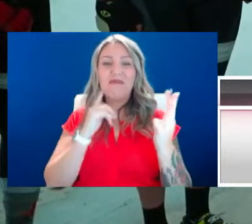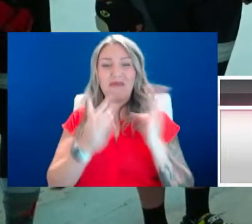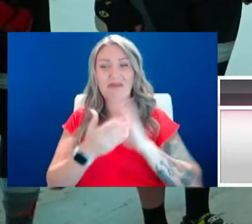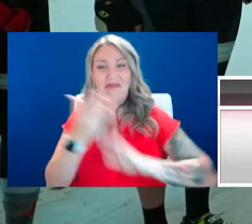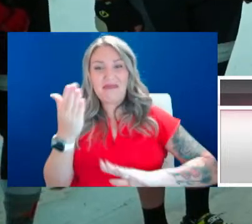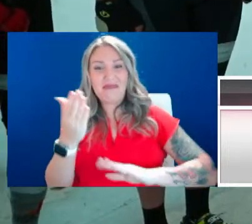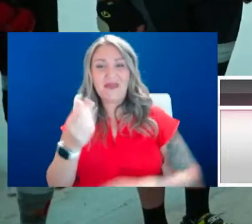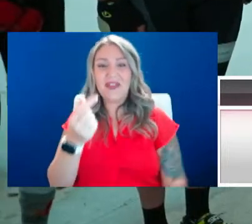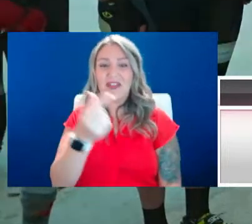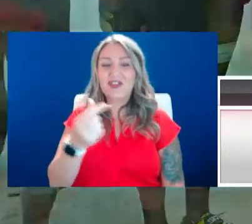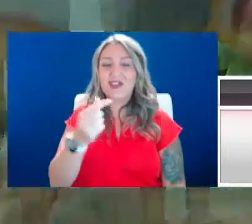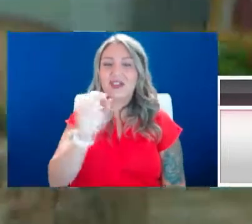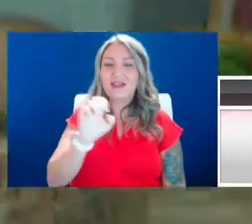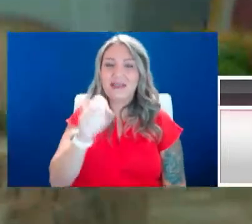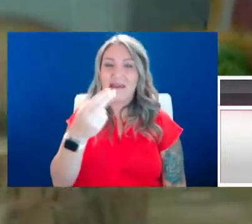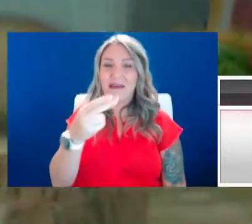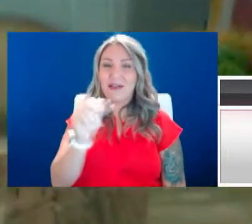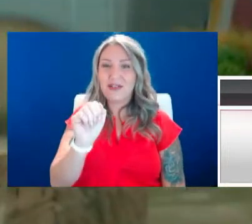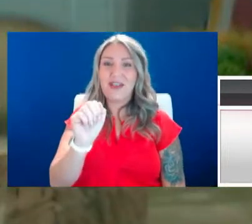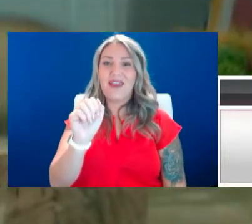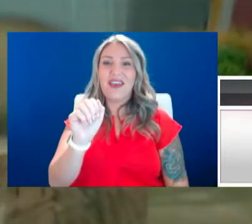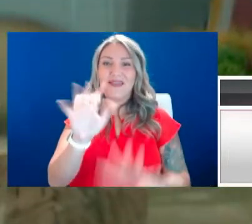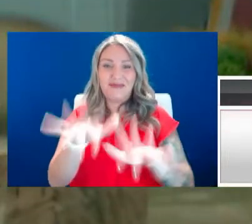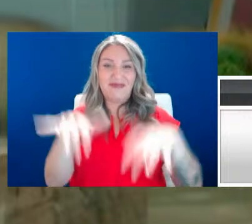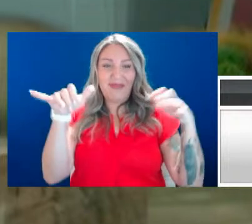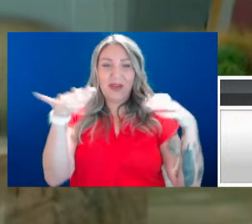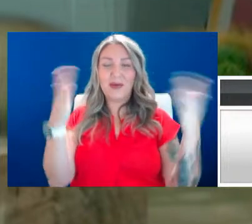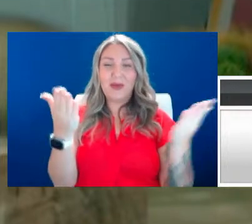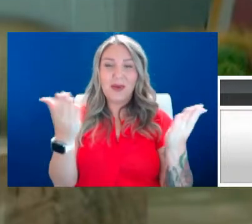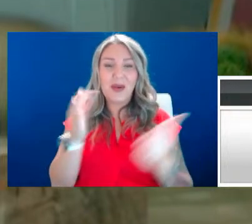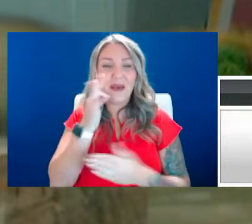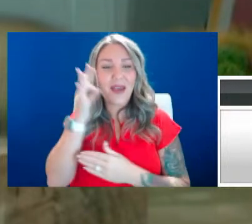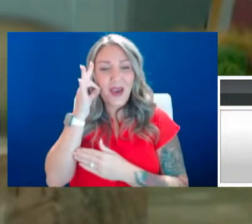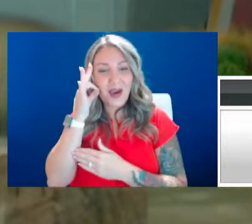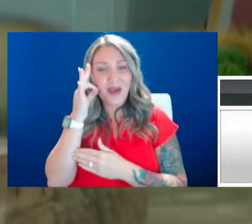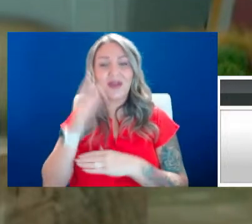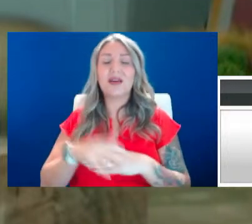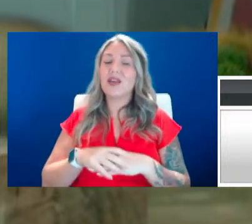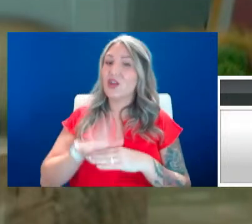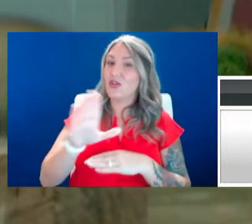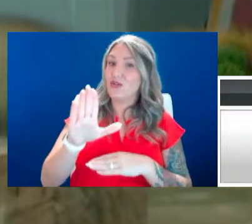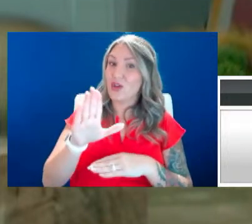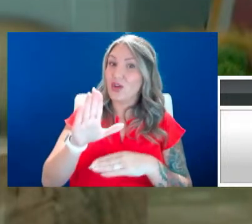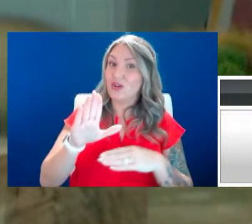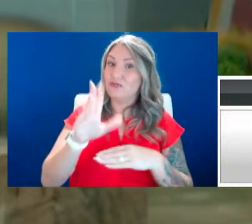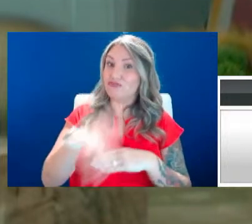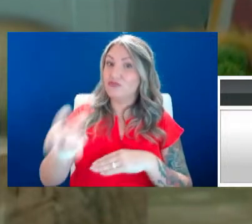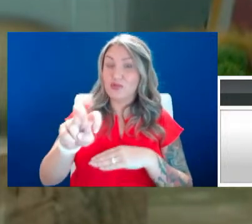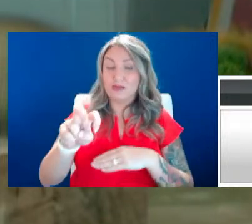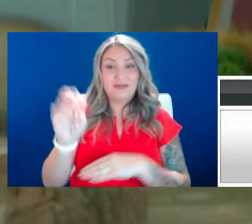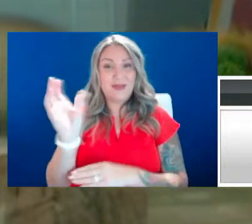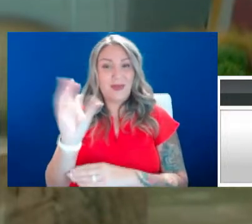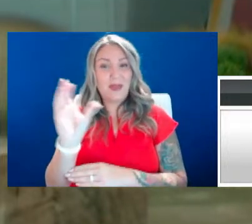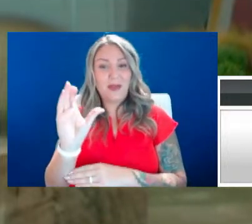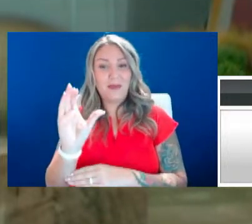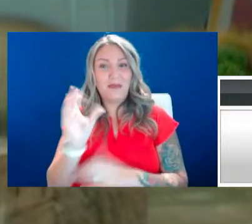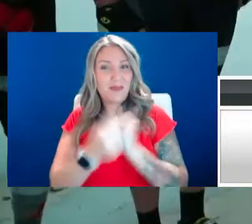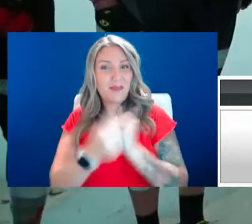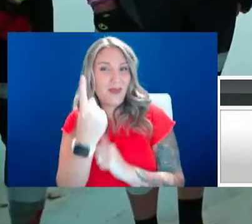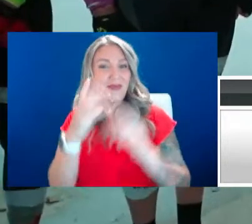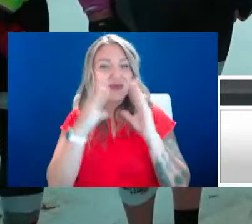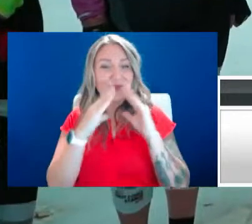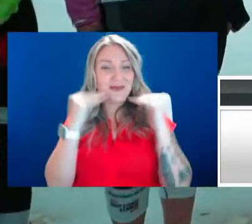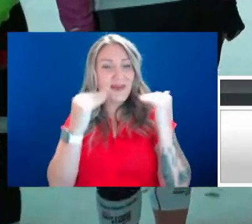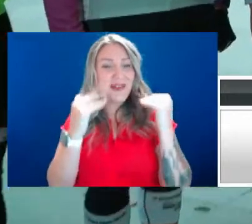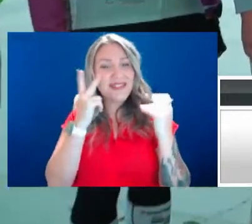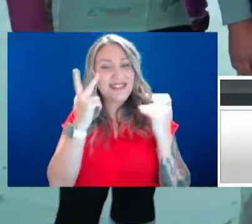GEHA Field at Arrowhead Stadium here on their trip to Columbia. Everyone's smiling right now. We'll see how they are in a couple hours